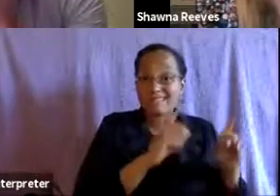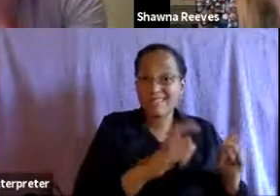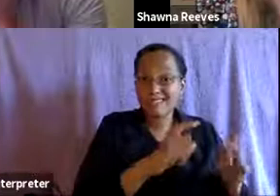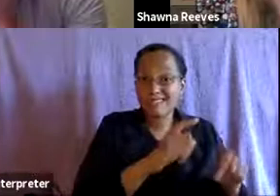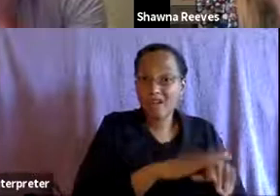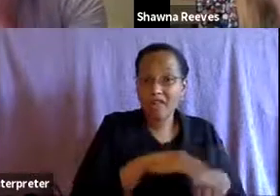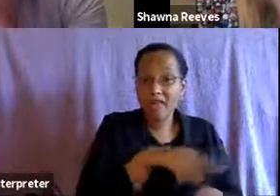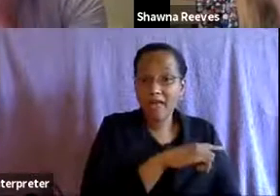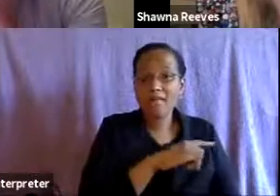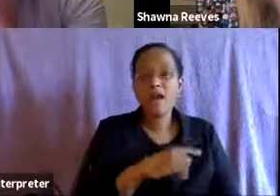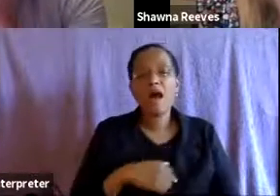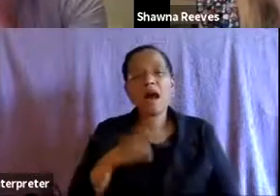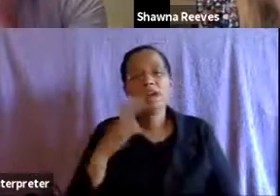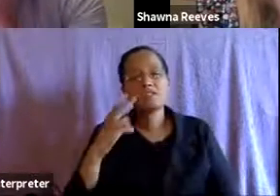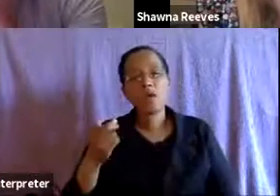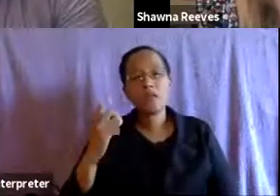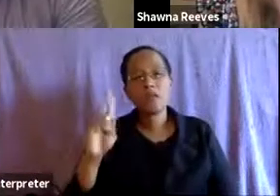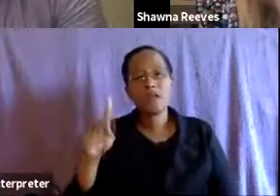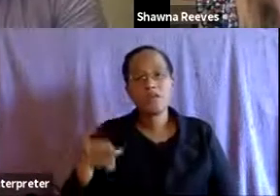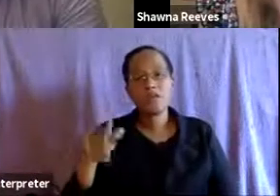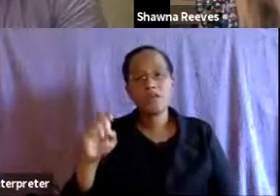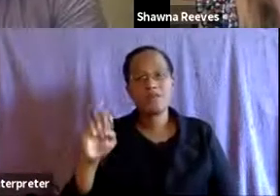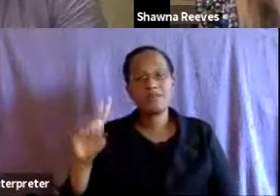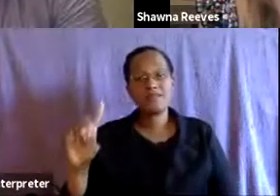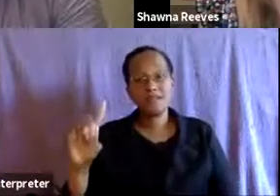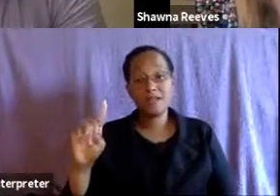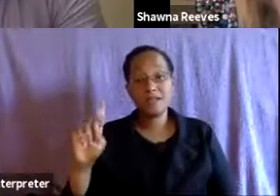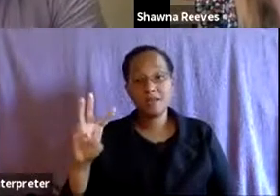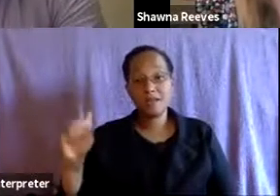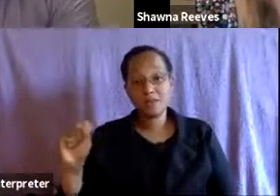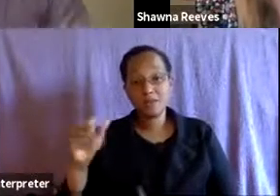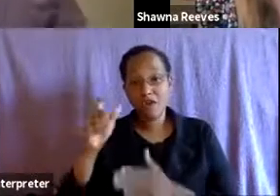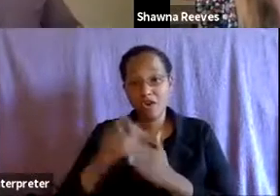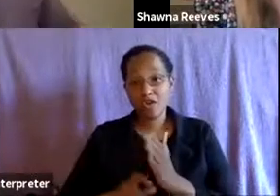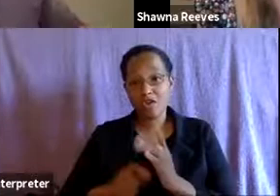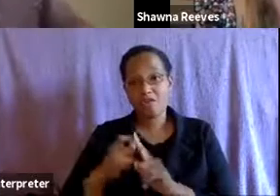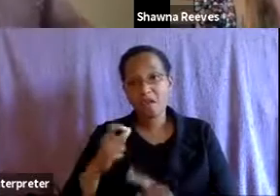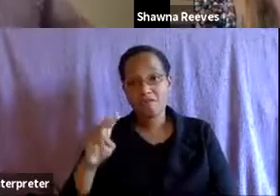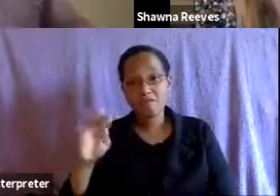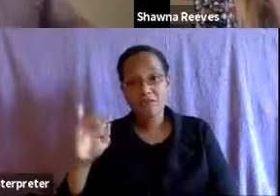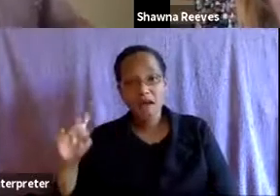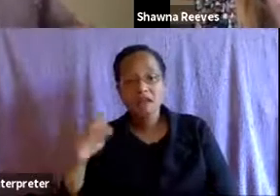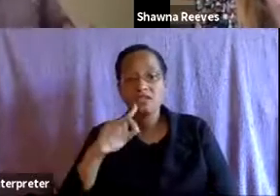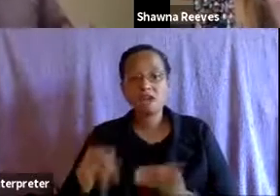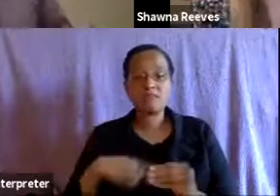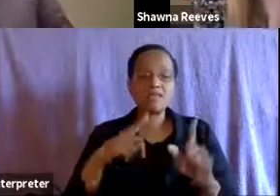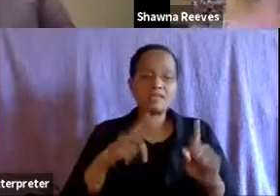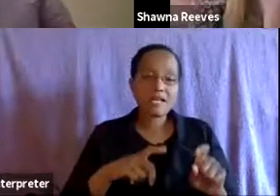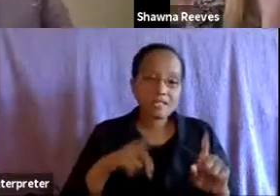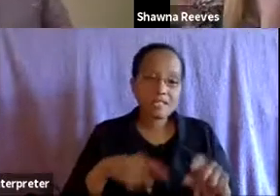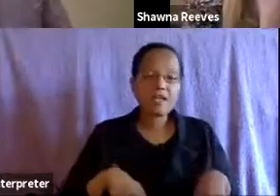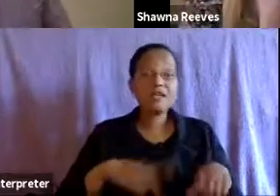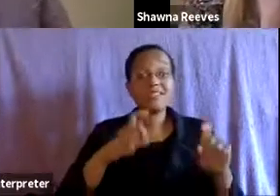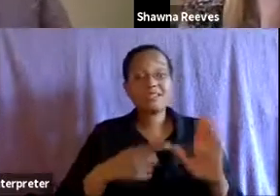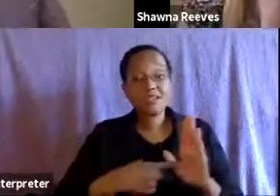have the budget. We do not have the budget, that kind of special room. So, and there's still debate as to whether